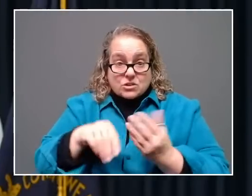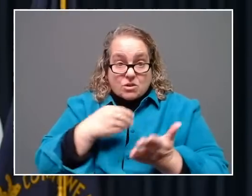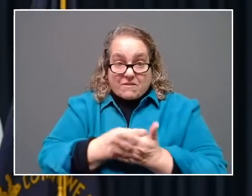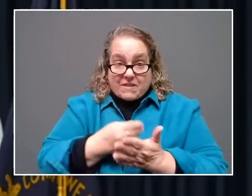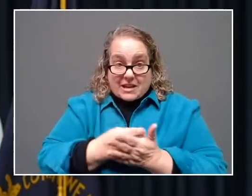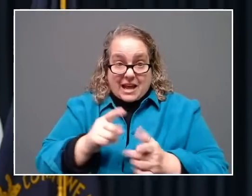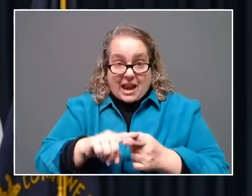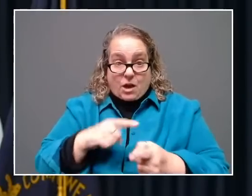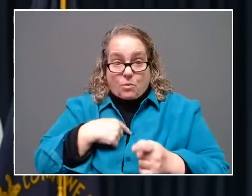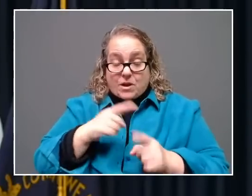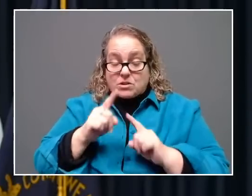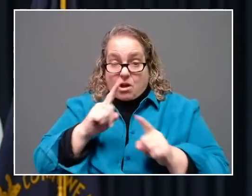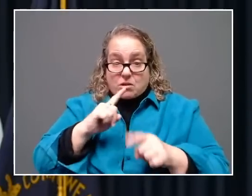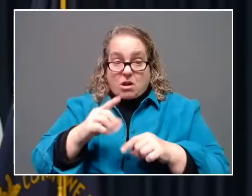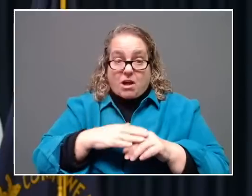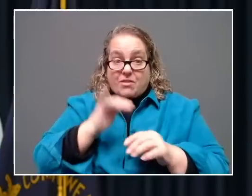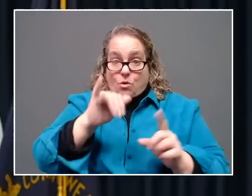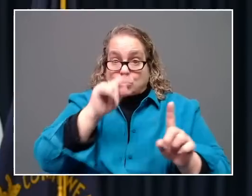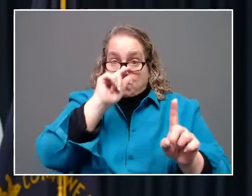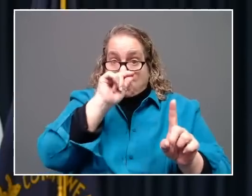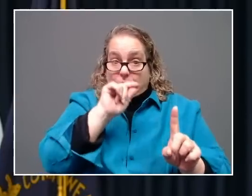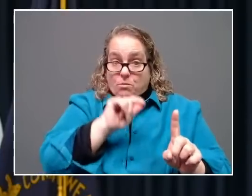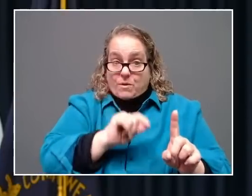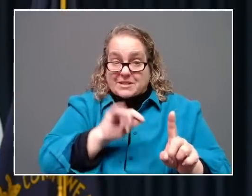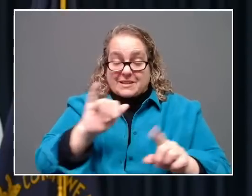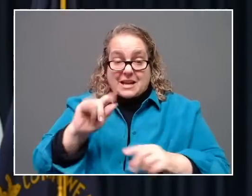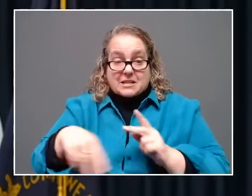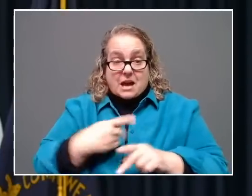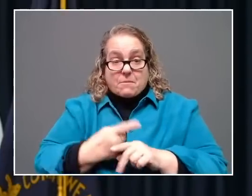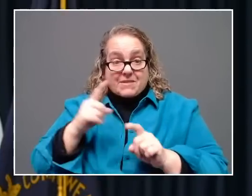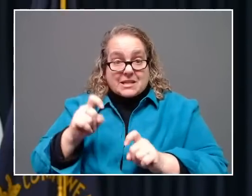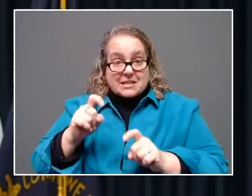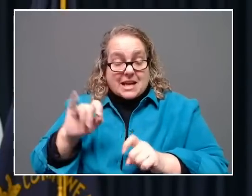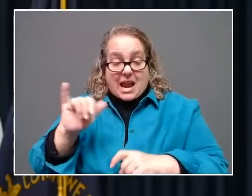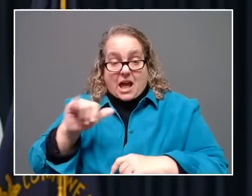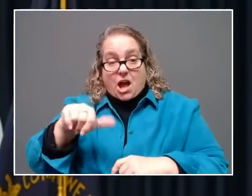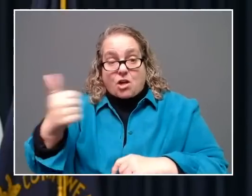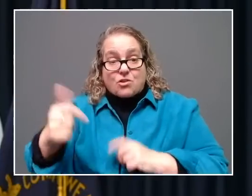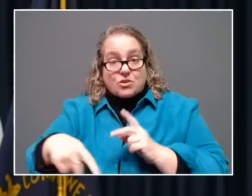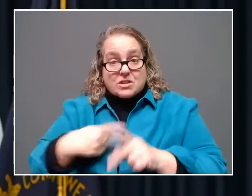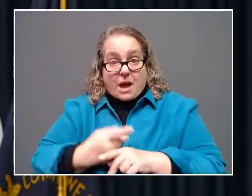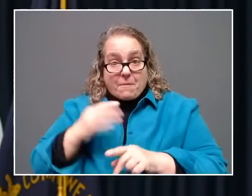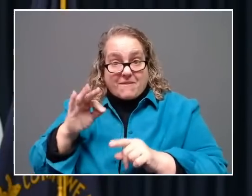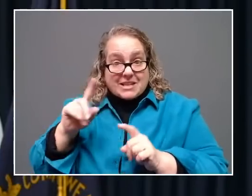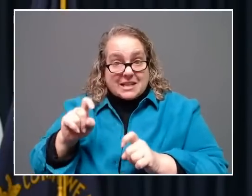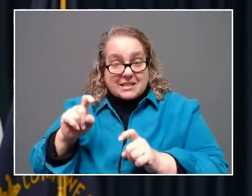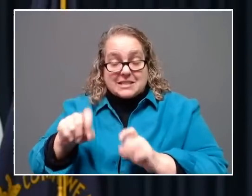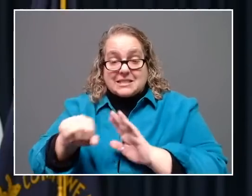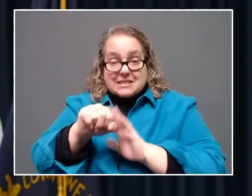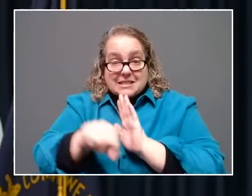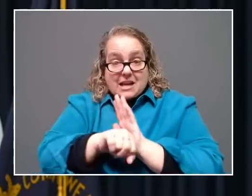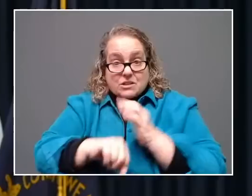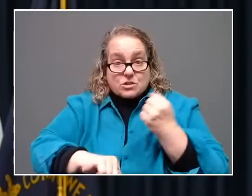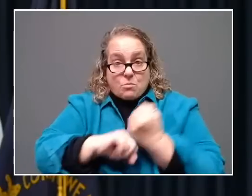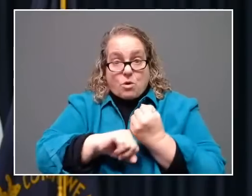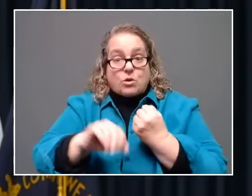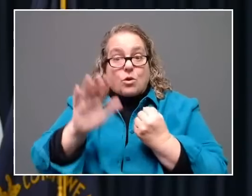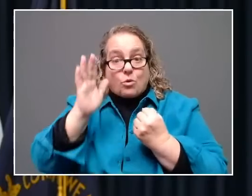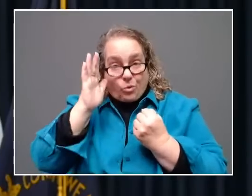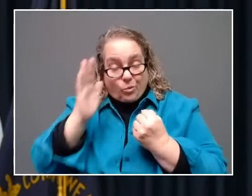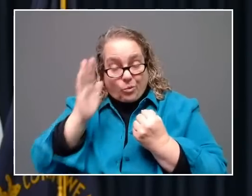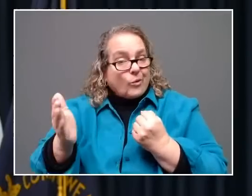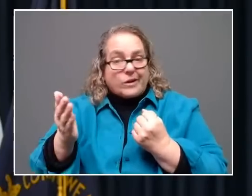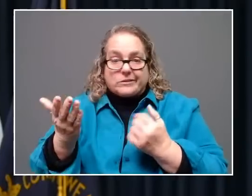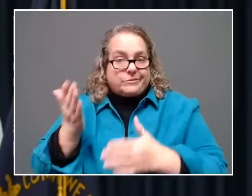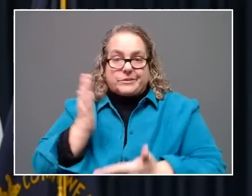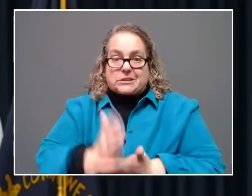talked about in those bullet points, that type of testing, just like other types of testing, the state support will ultimately end. We